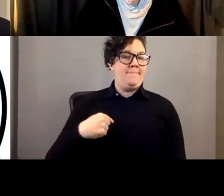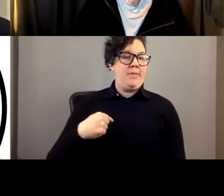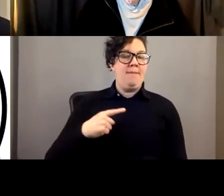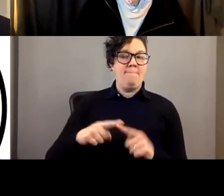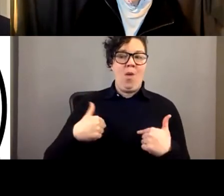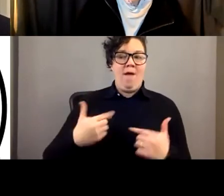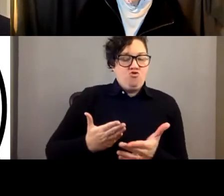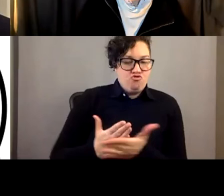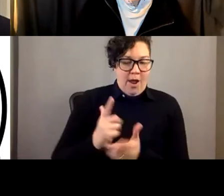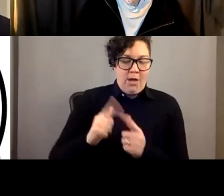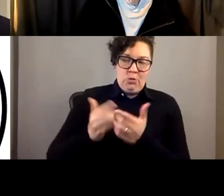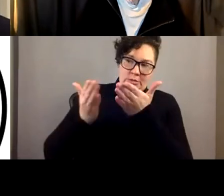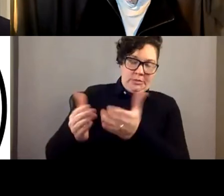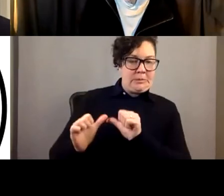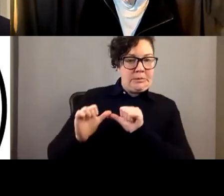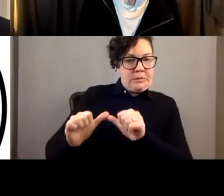world.